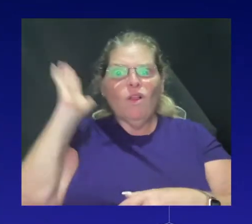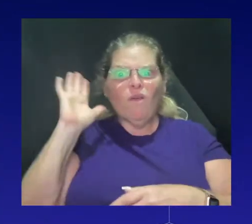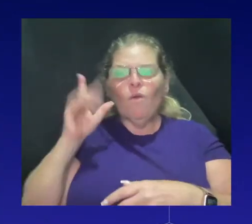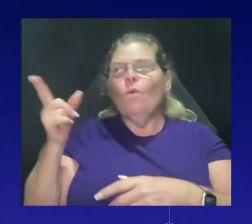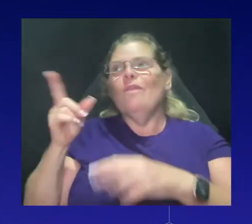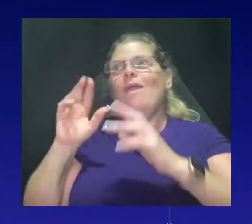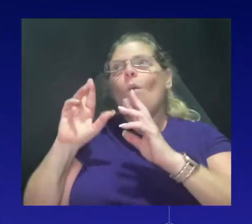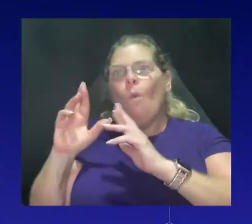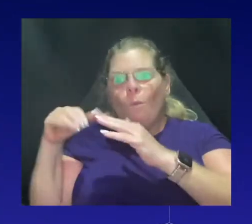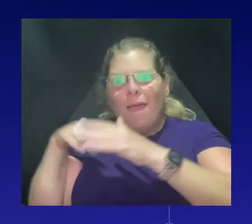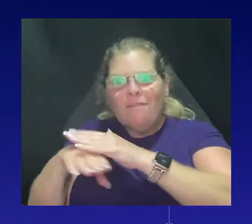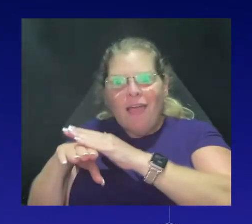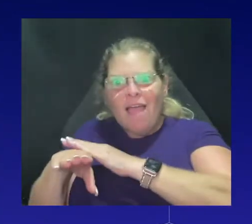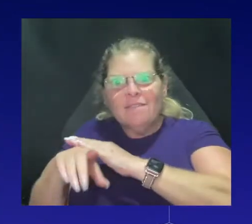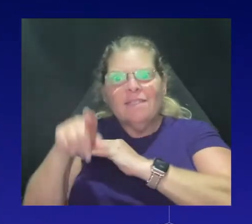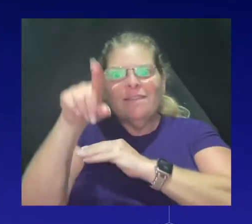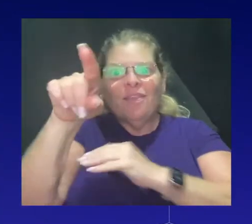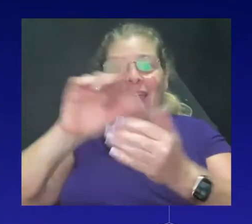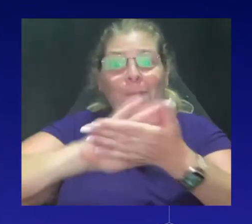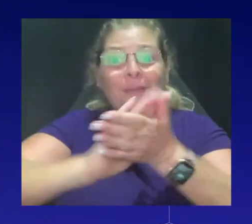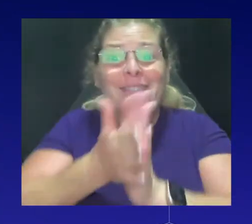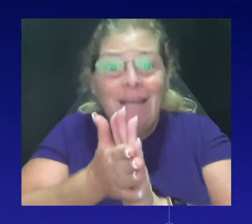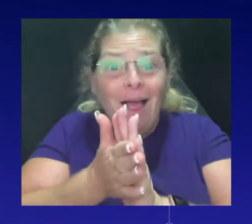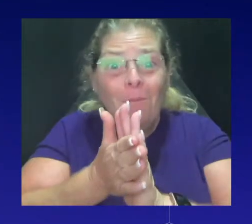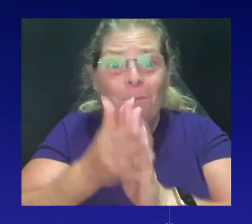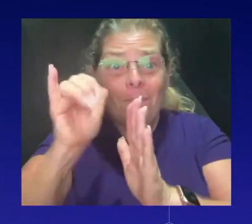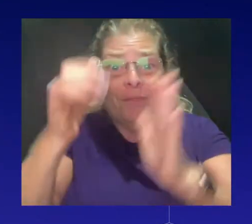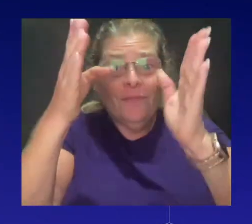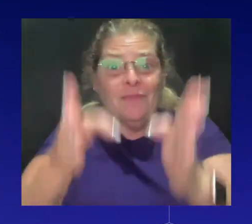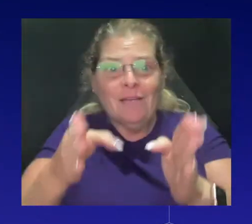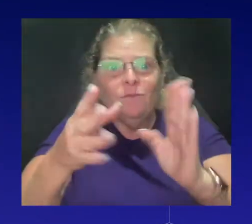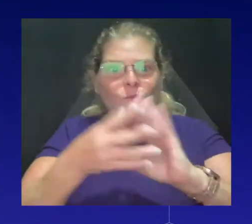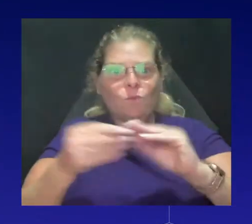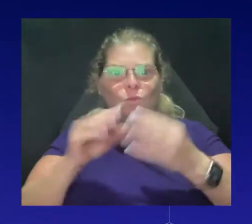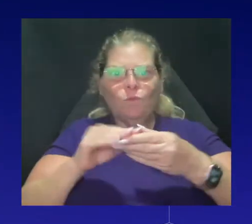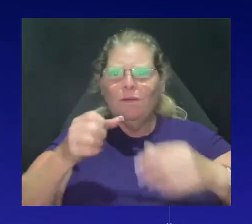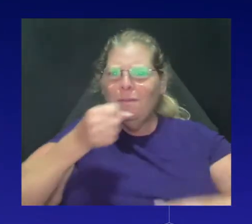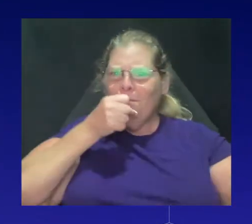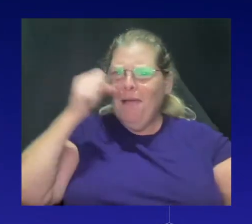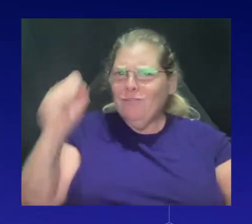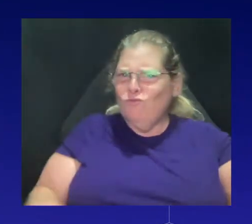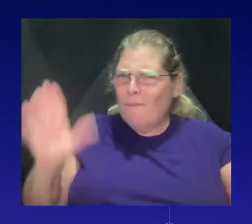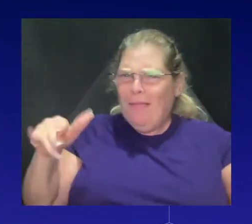And the stories, I didn't drop the mic yet, but that's